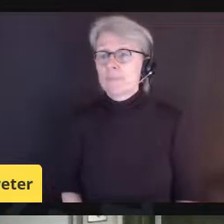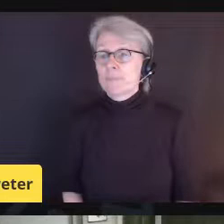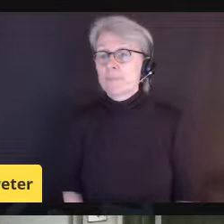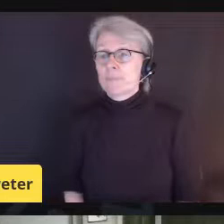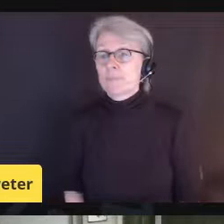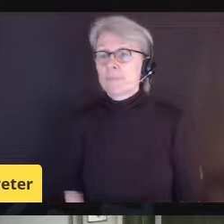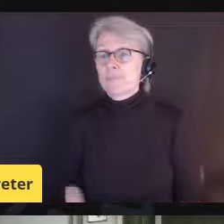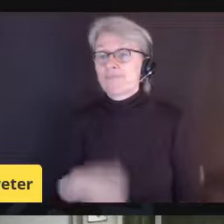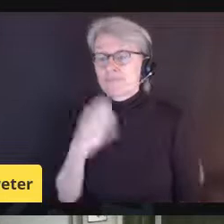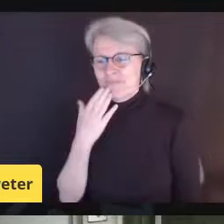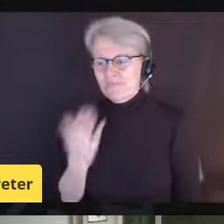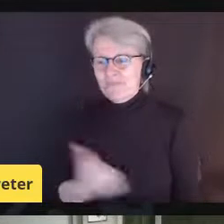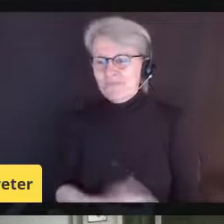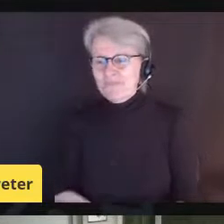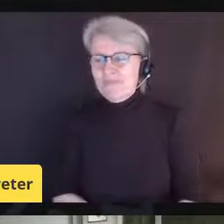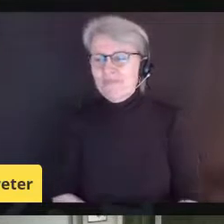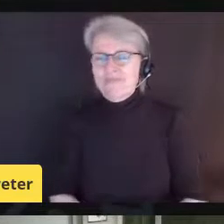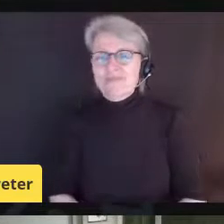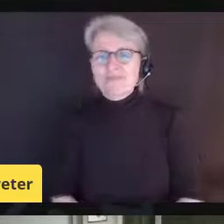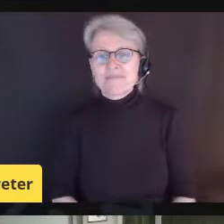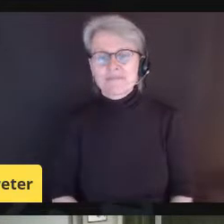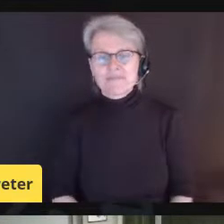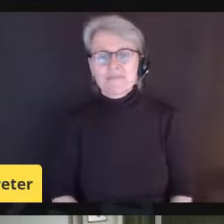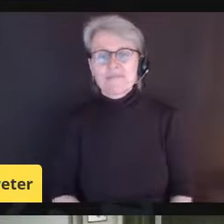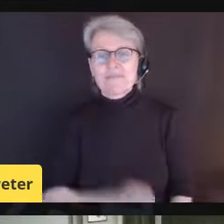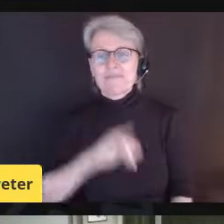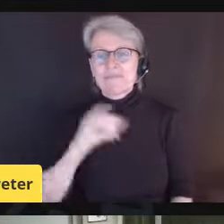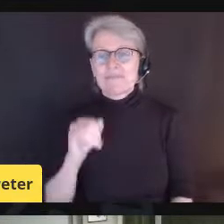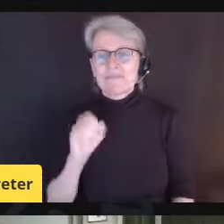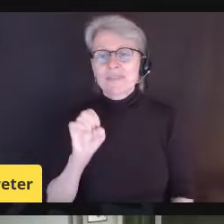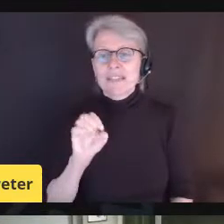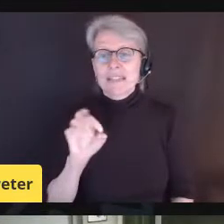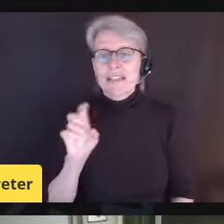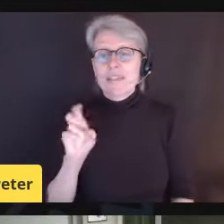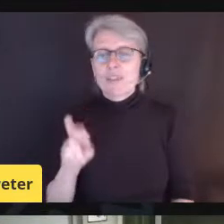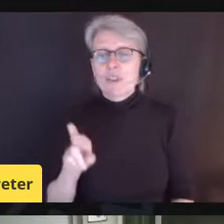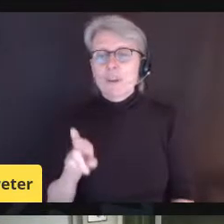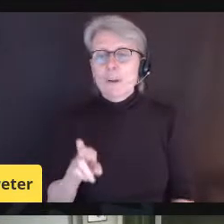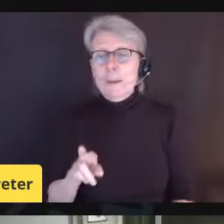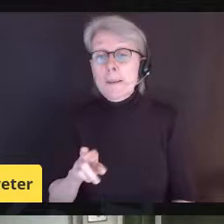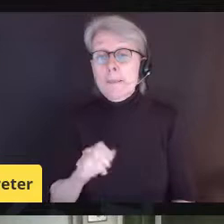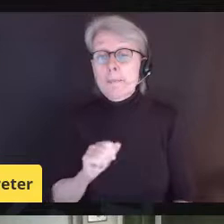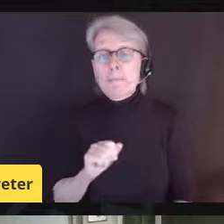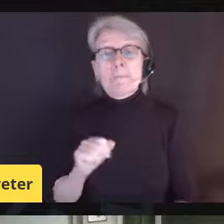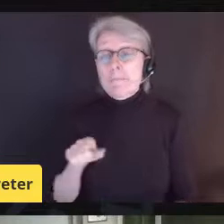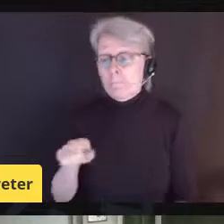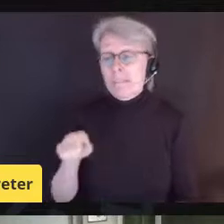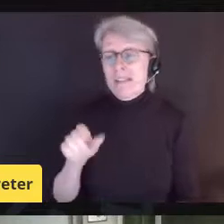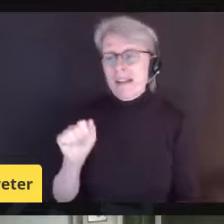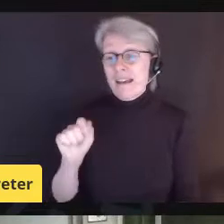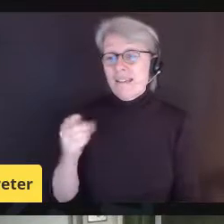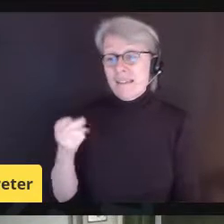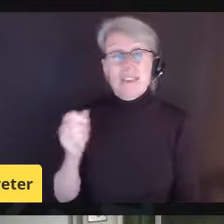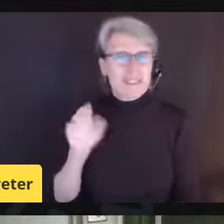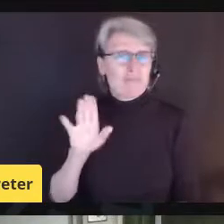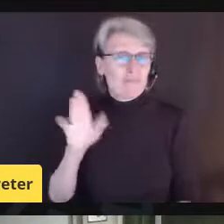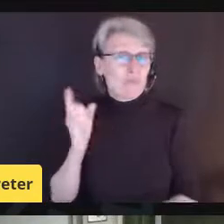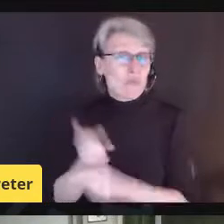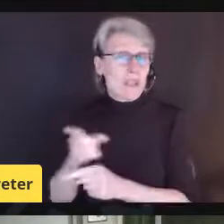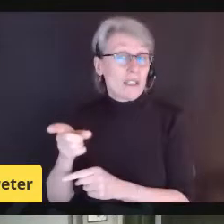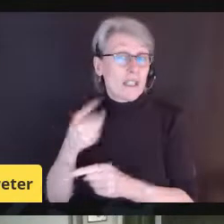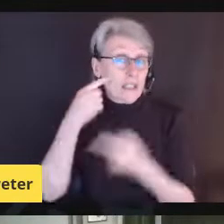Great. Thank you so much. Jennifer, you're up next. Everything that Athena just said, and I'll